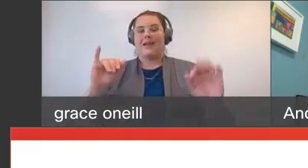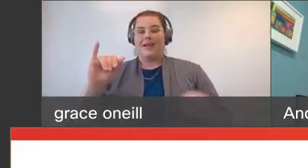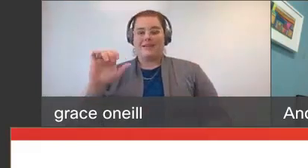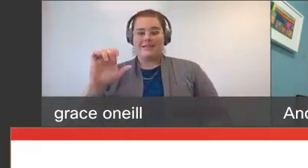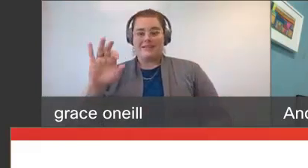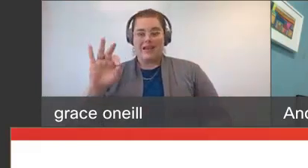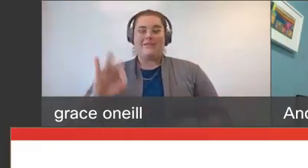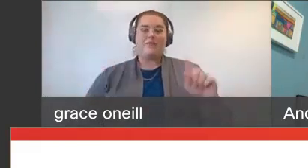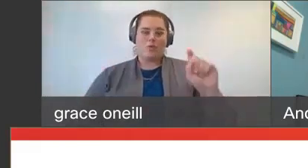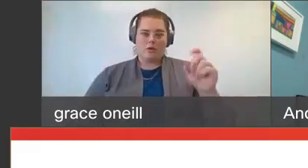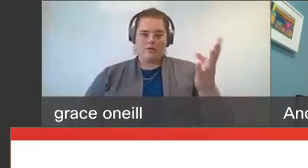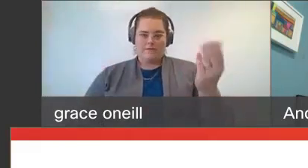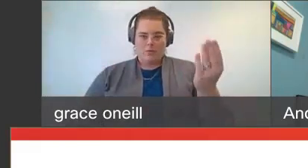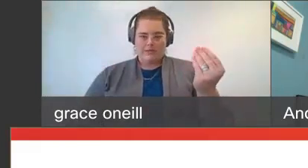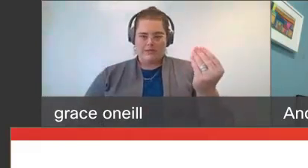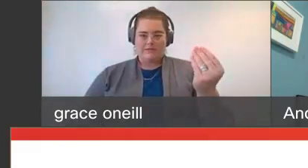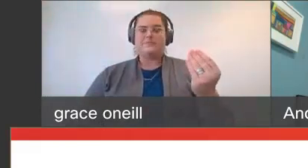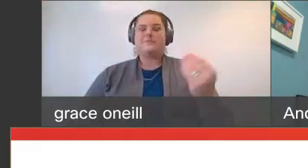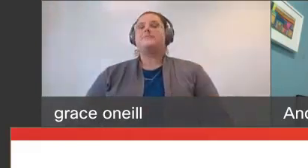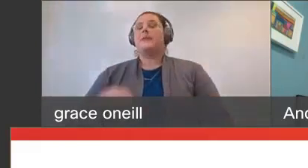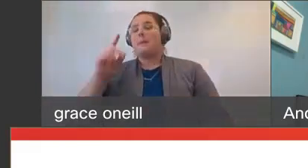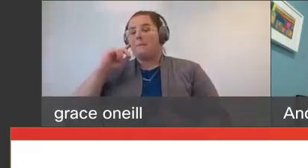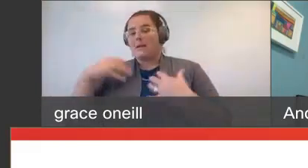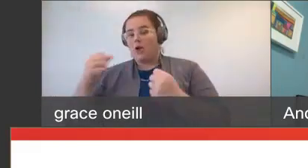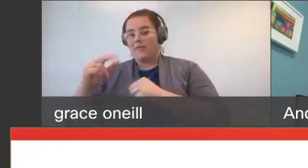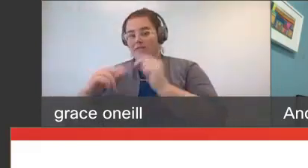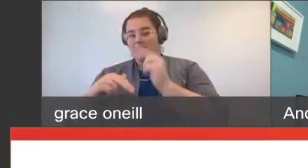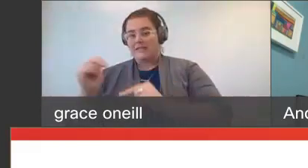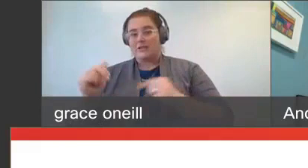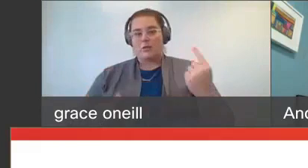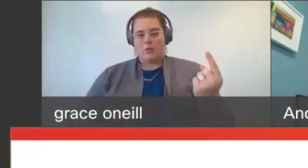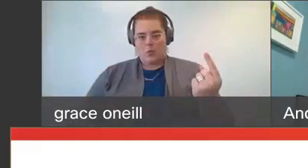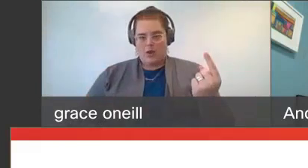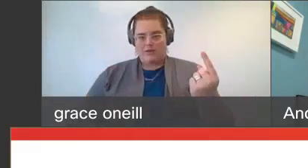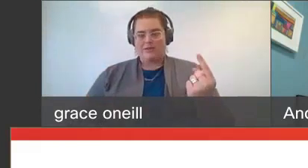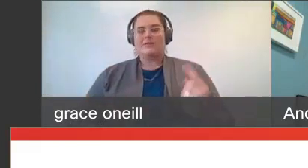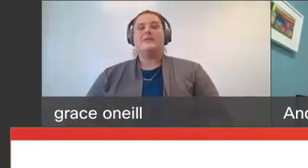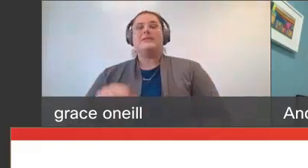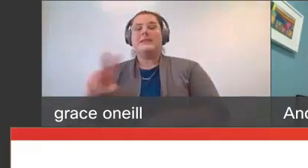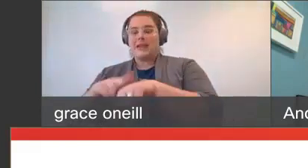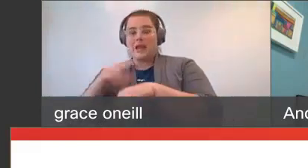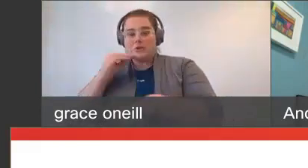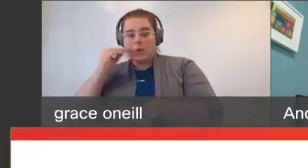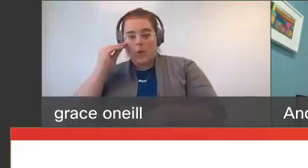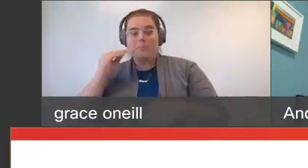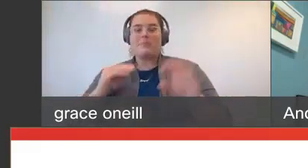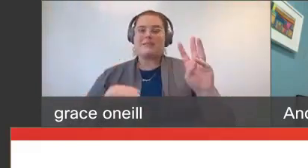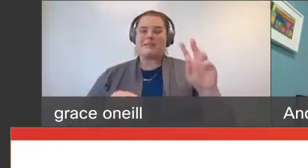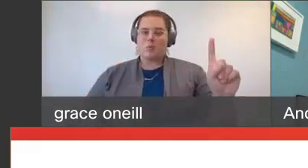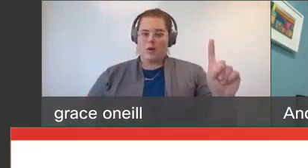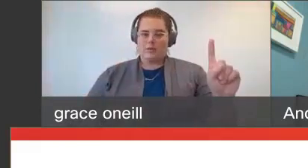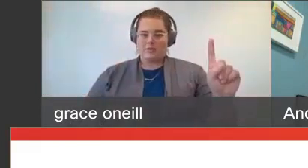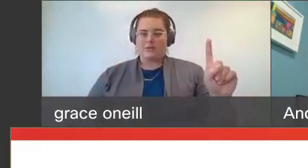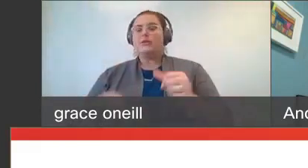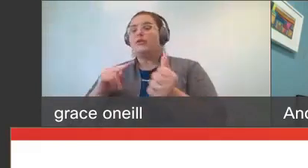care facilities, 1 in a mental health facility, 61 in natural homes, 2 in a